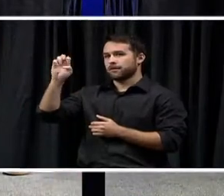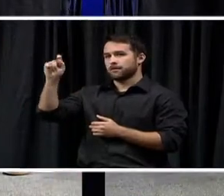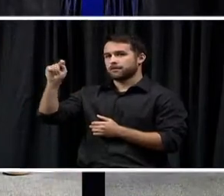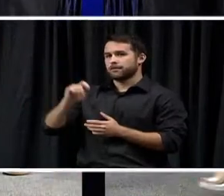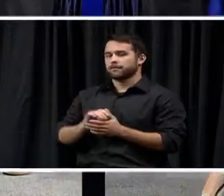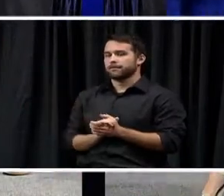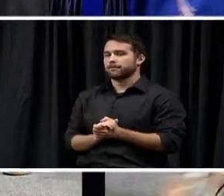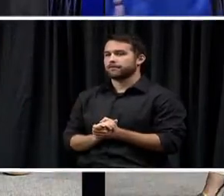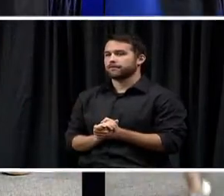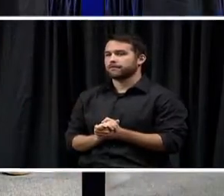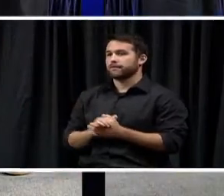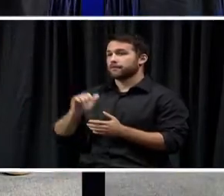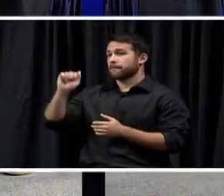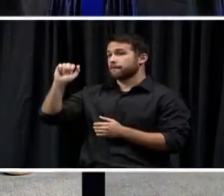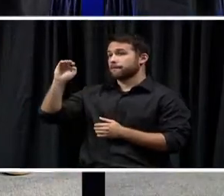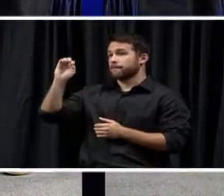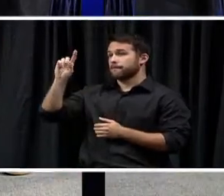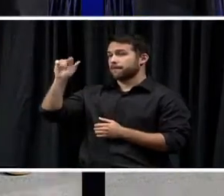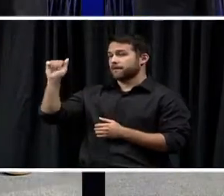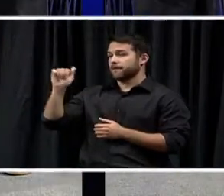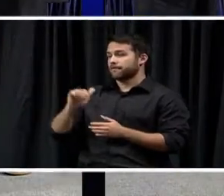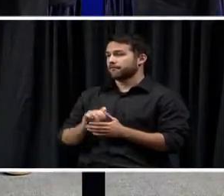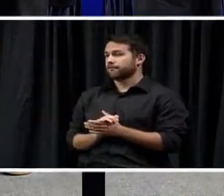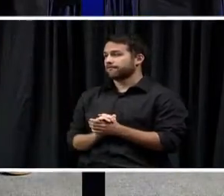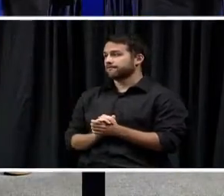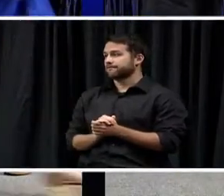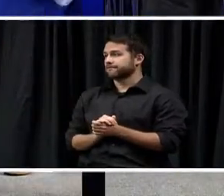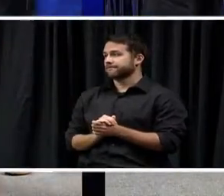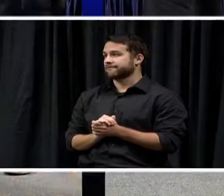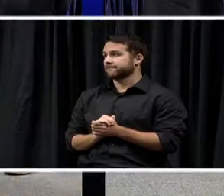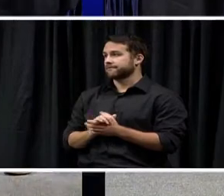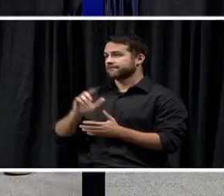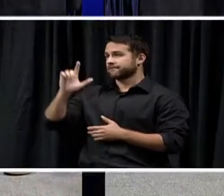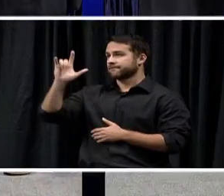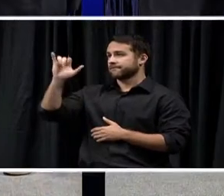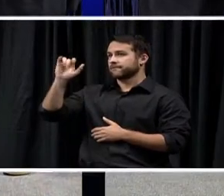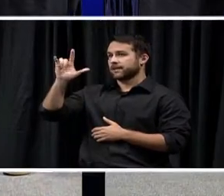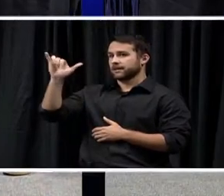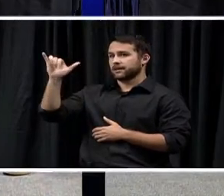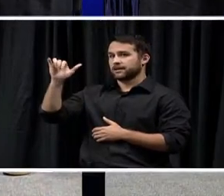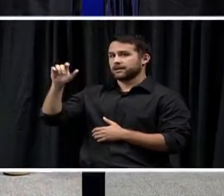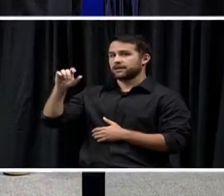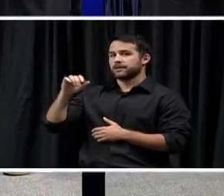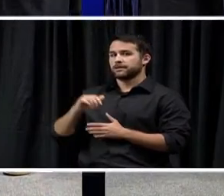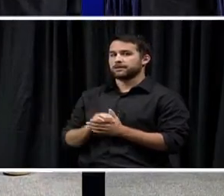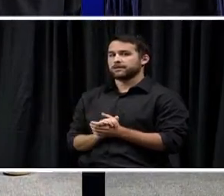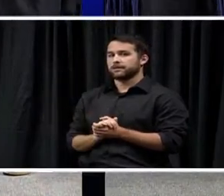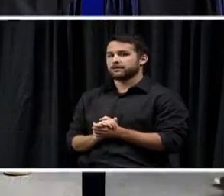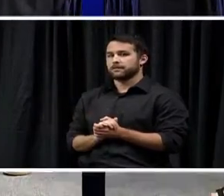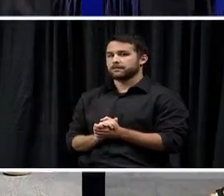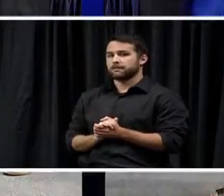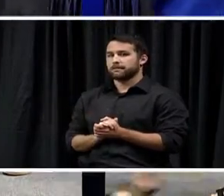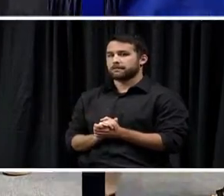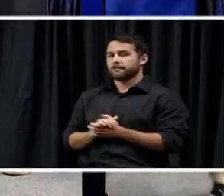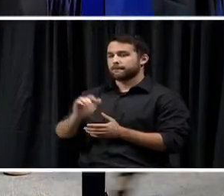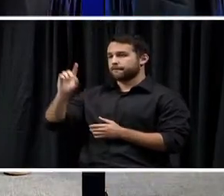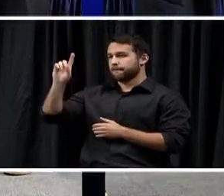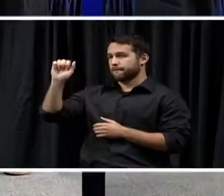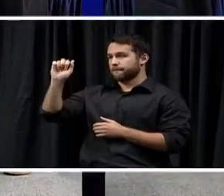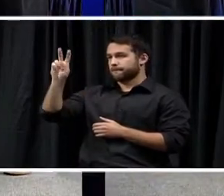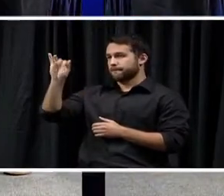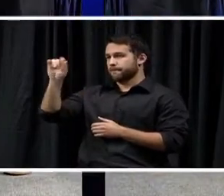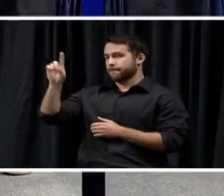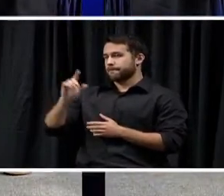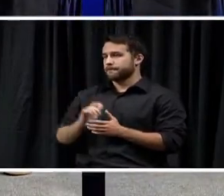Harrison. Amanda Caitlin Henderson. Lily D. Hartman. David